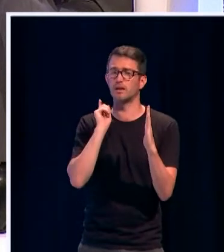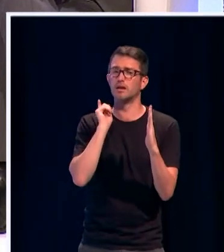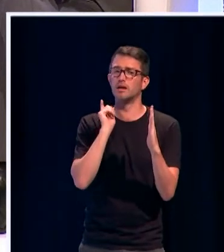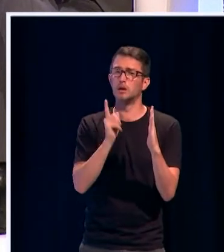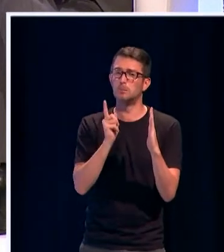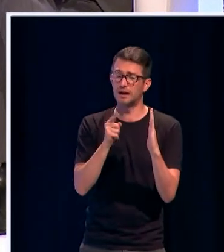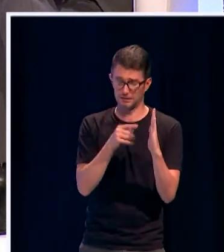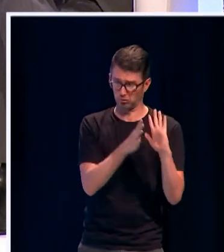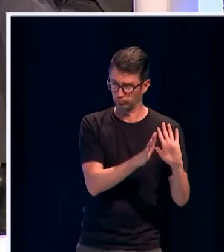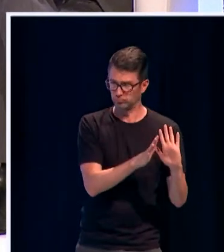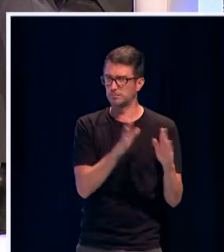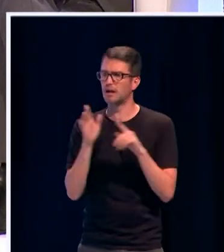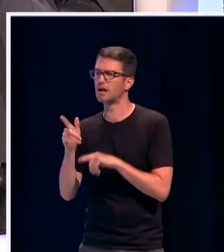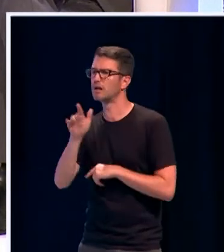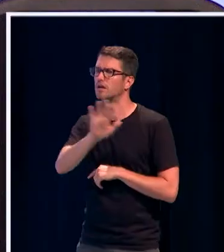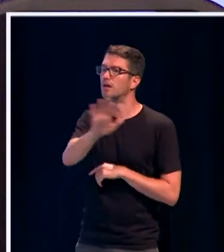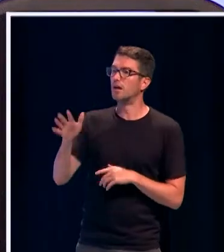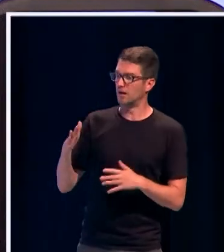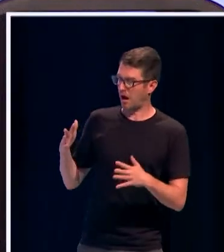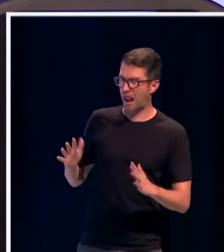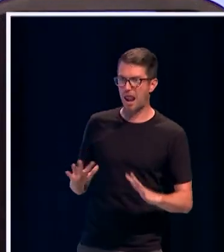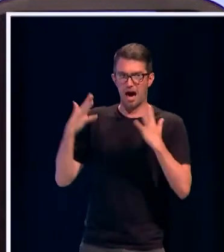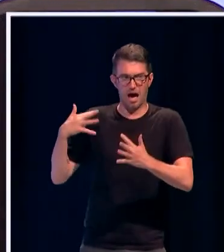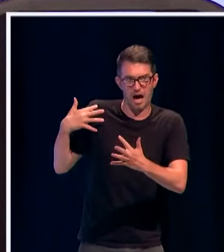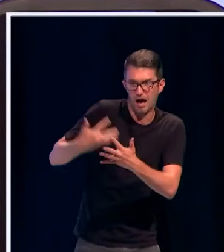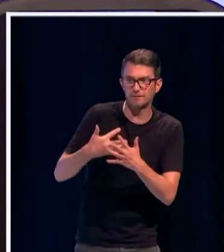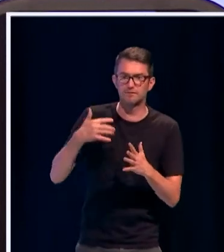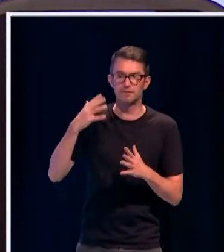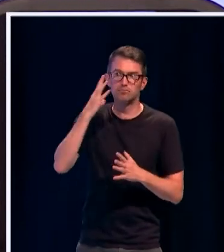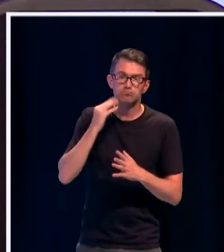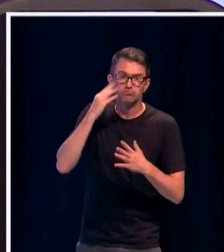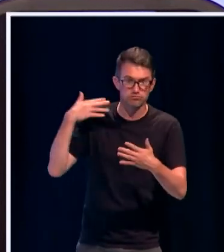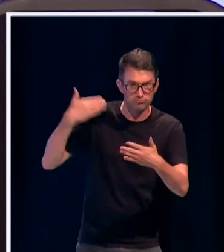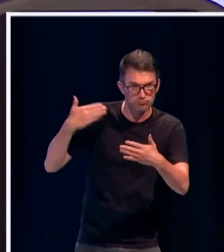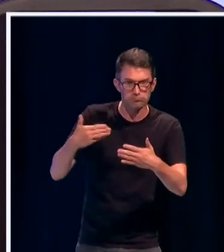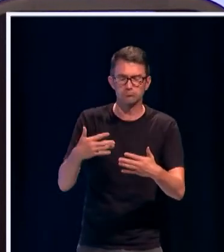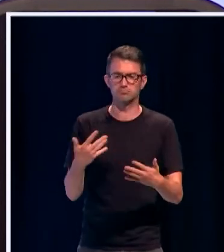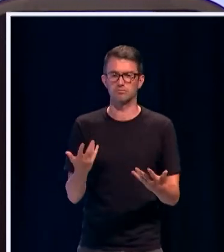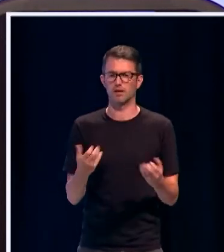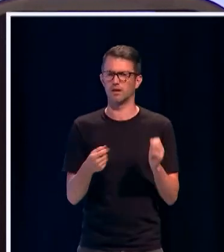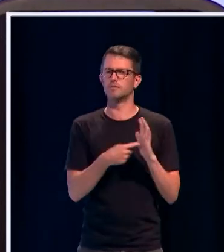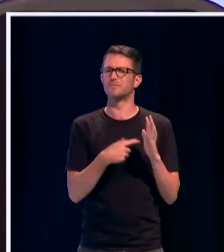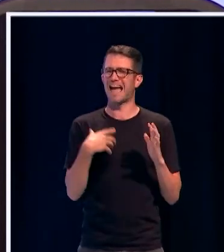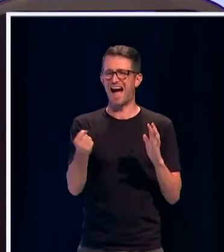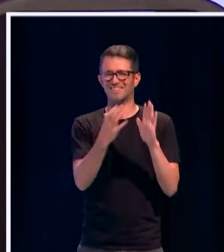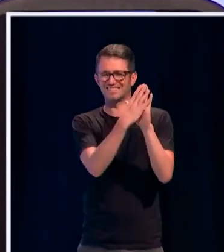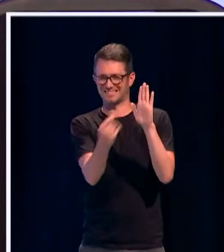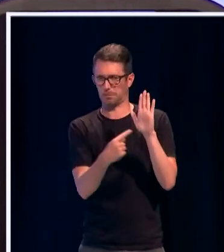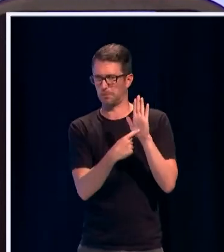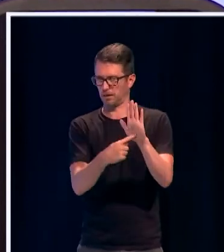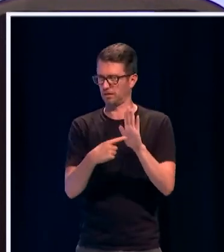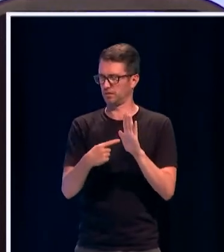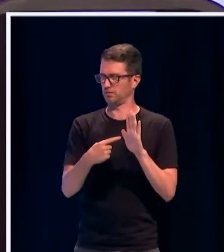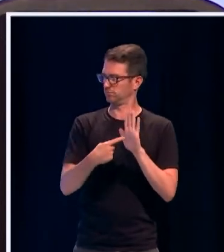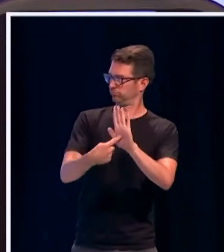write software or to author. So perhaps the best example I can give you about the way that it's going forward might be in something